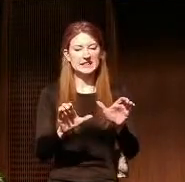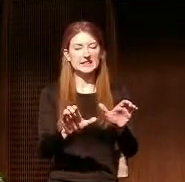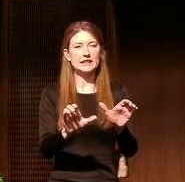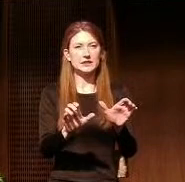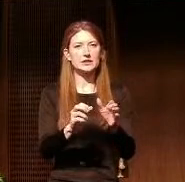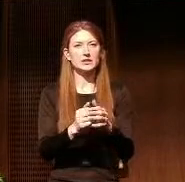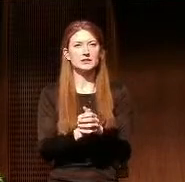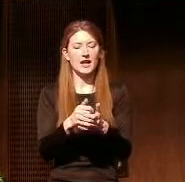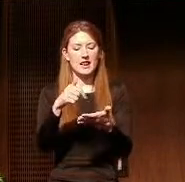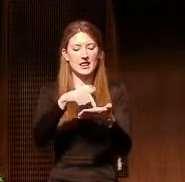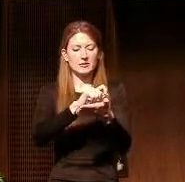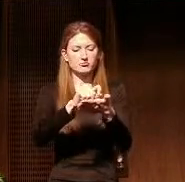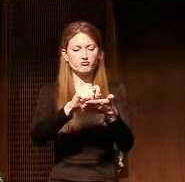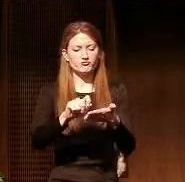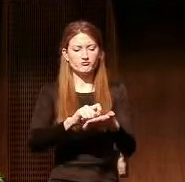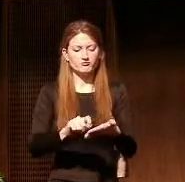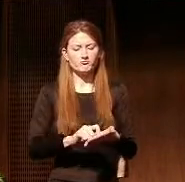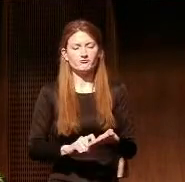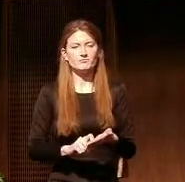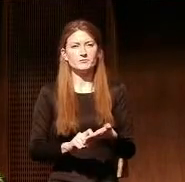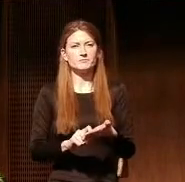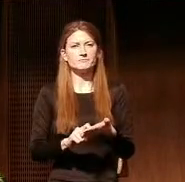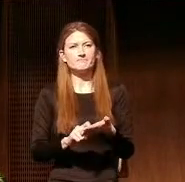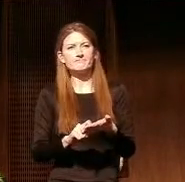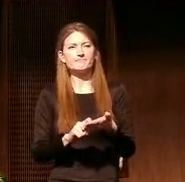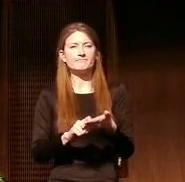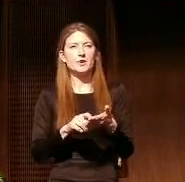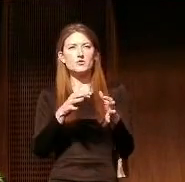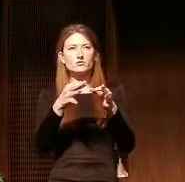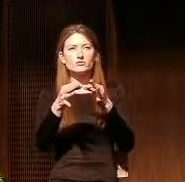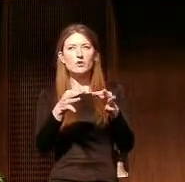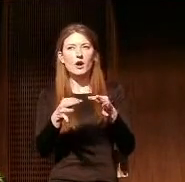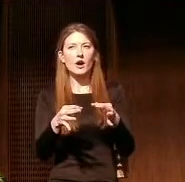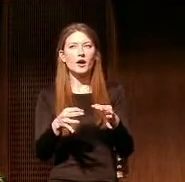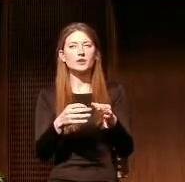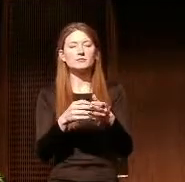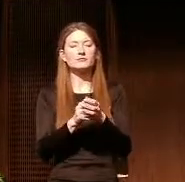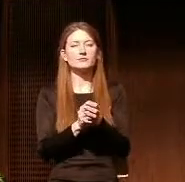Deeds in this passage communicate